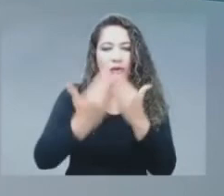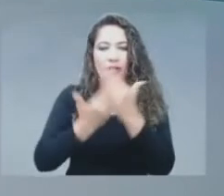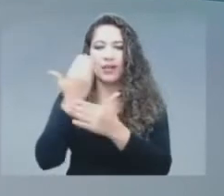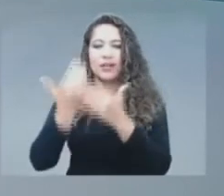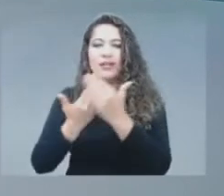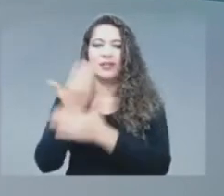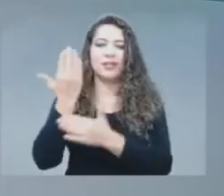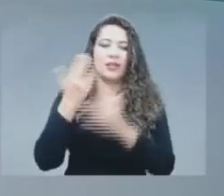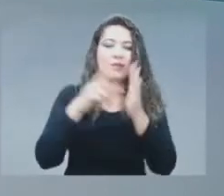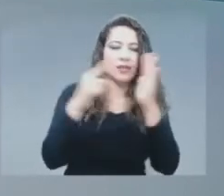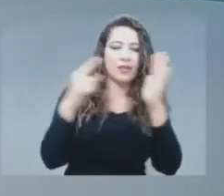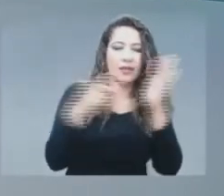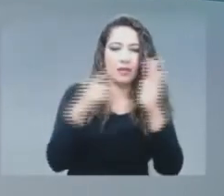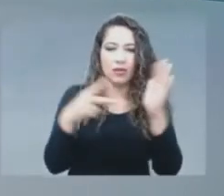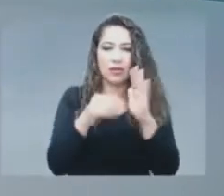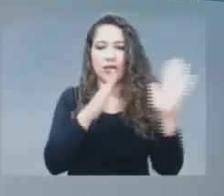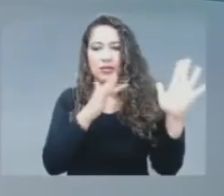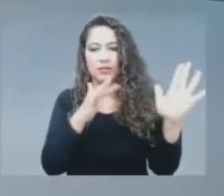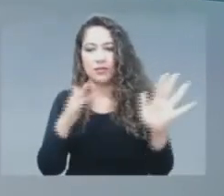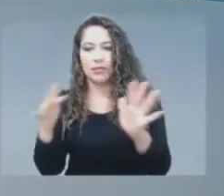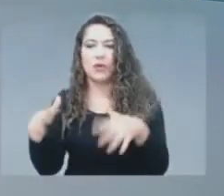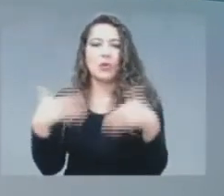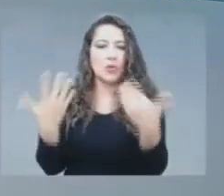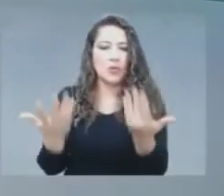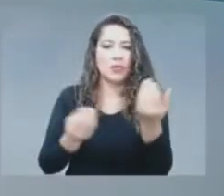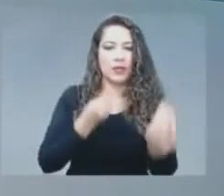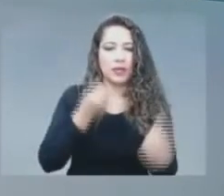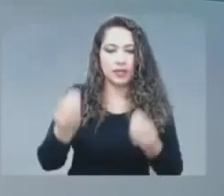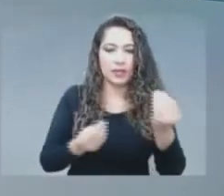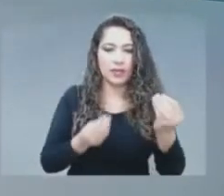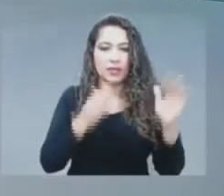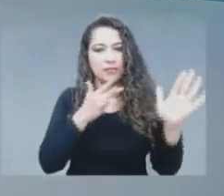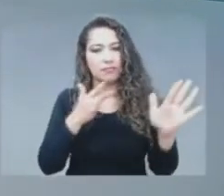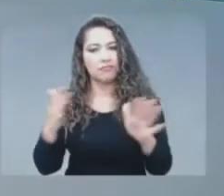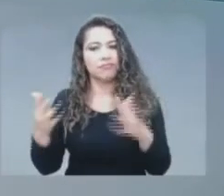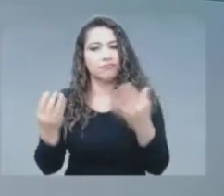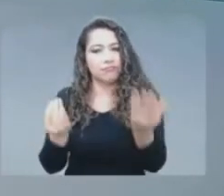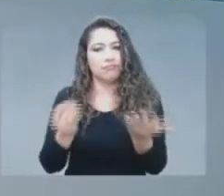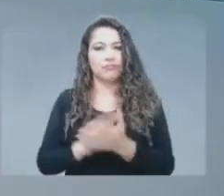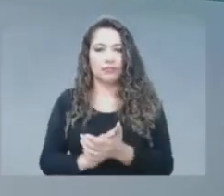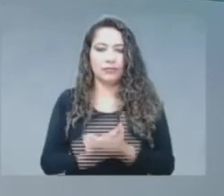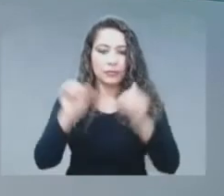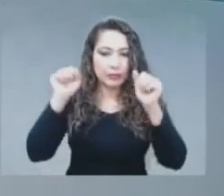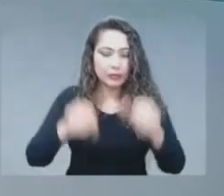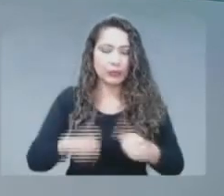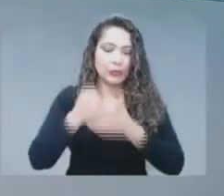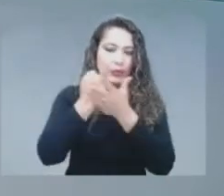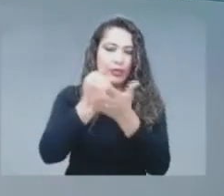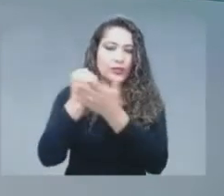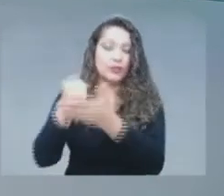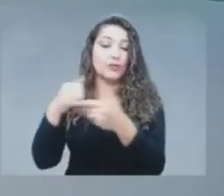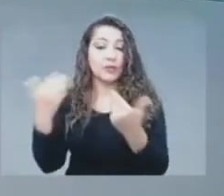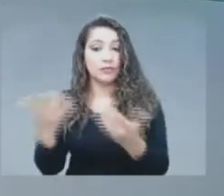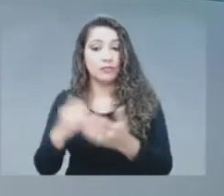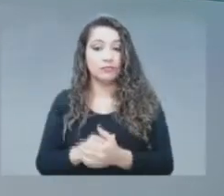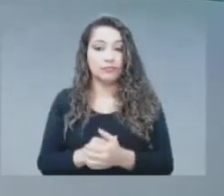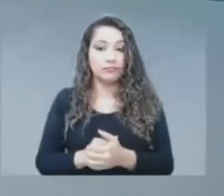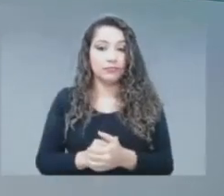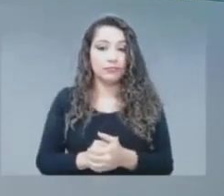development, modernization of their technologies, and how, from the spectrum, we can actually help them.